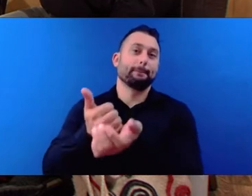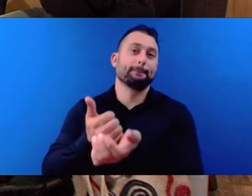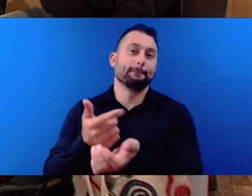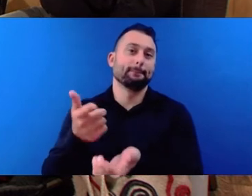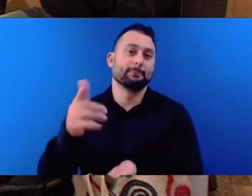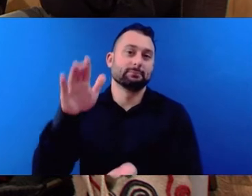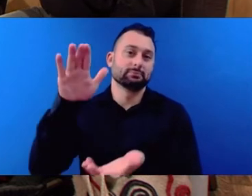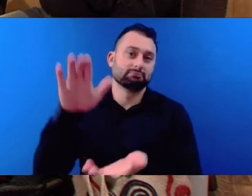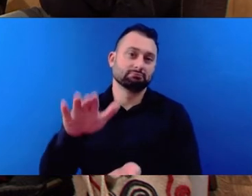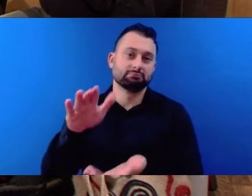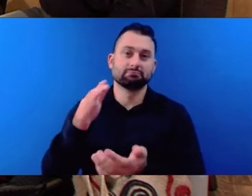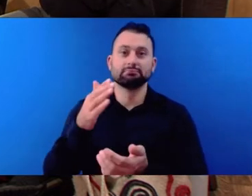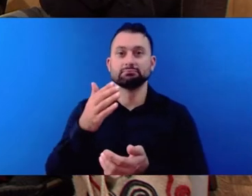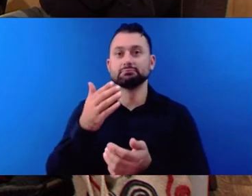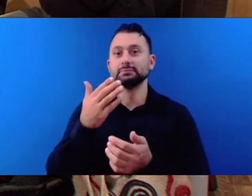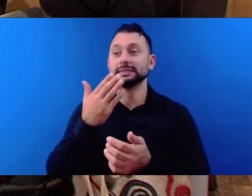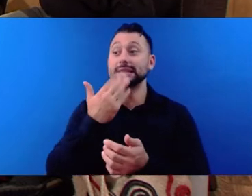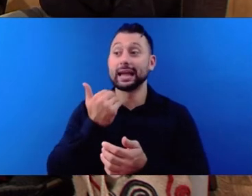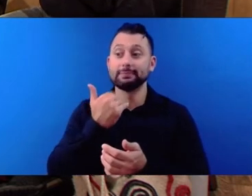Fascinating.